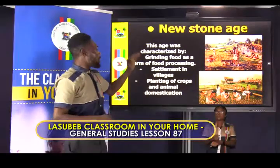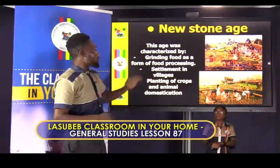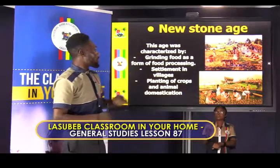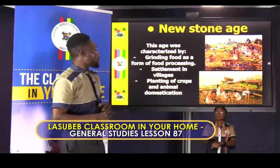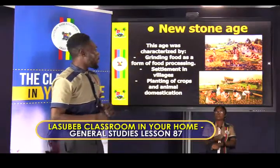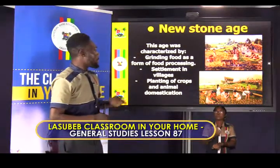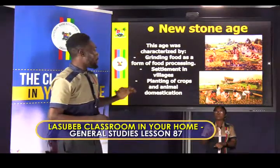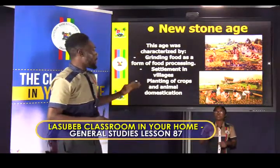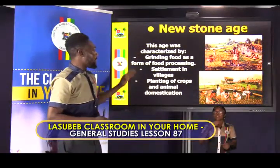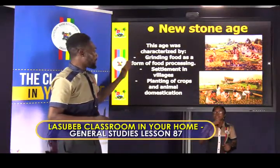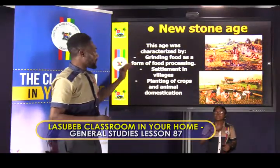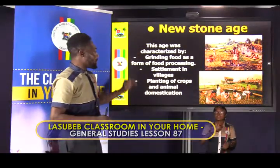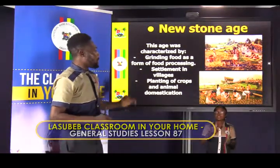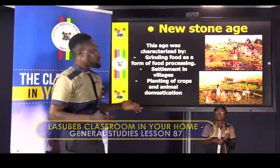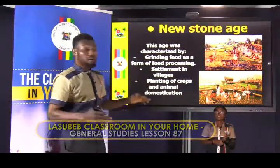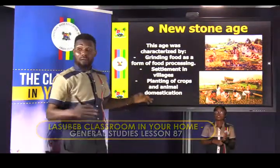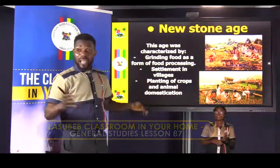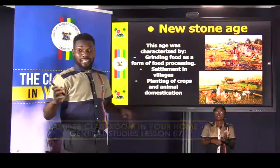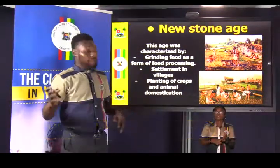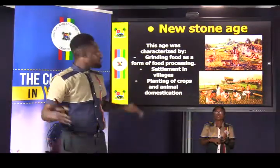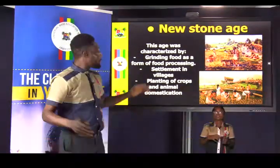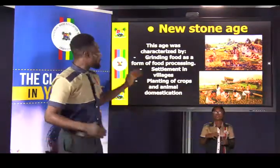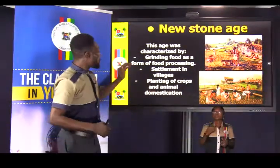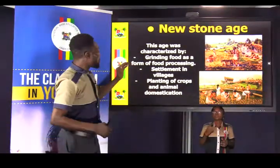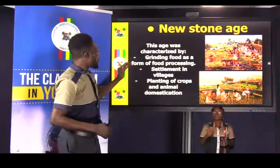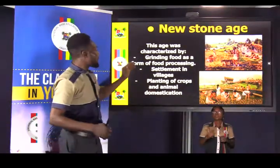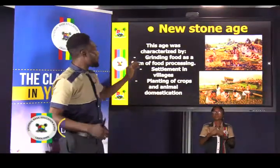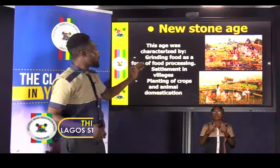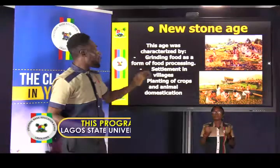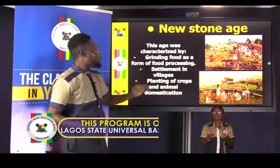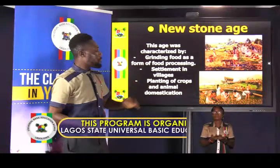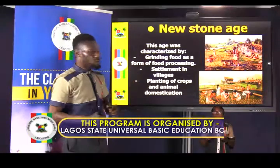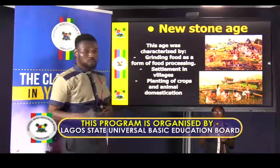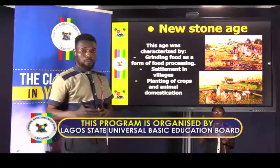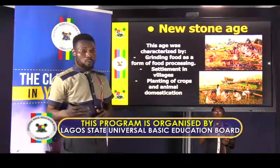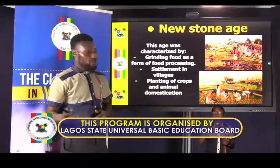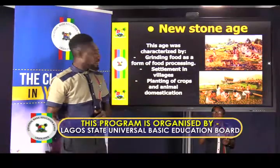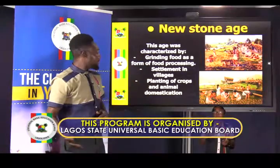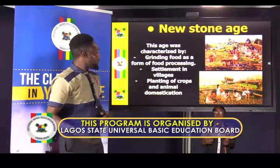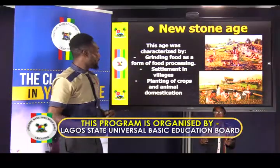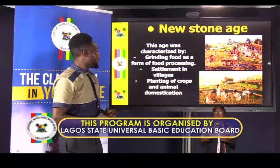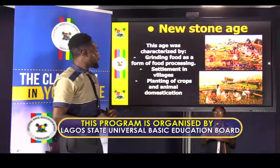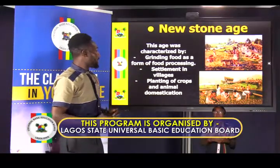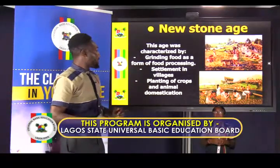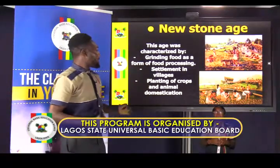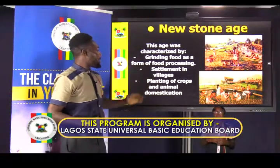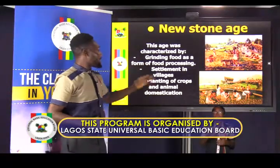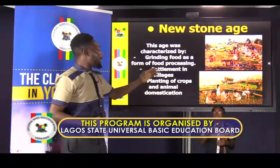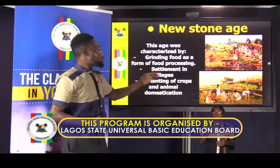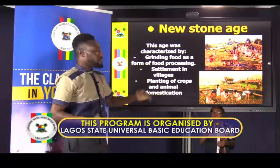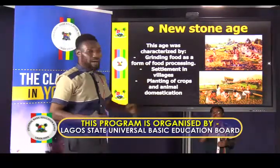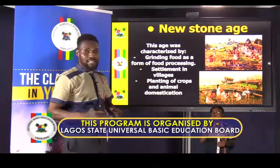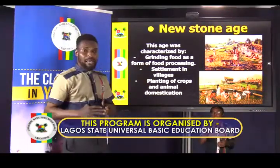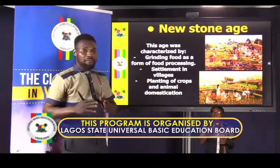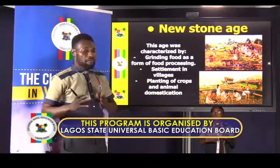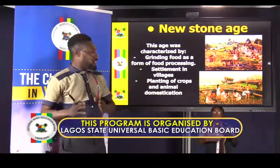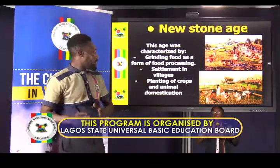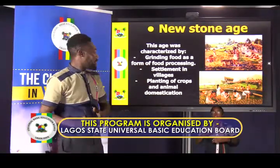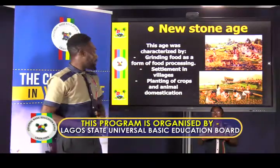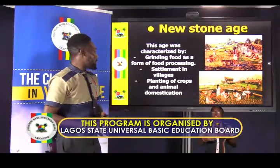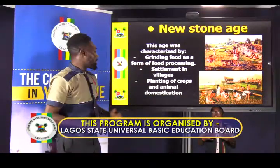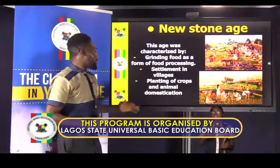was characterized by grinding food as a form of food processing, settlement